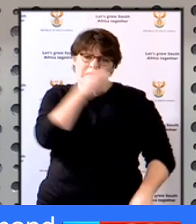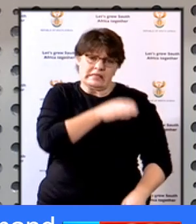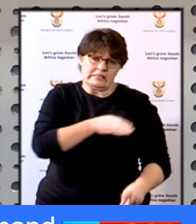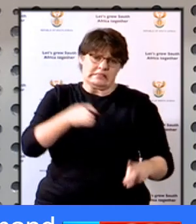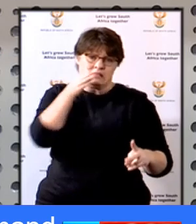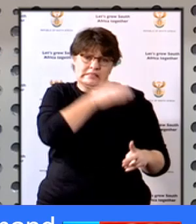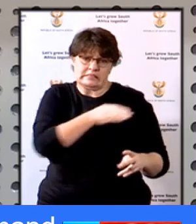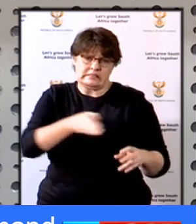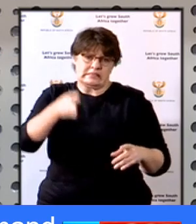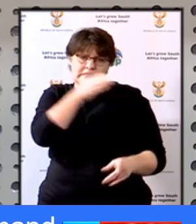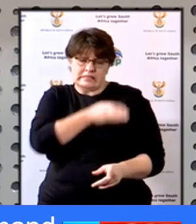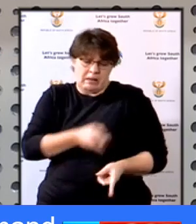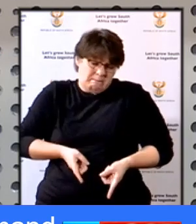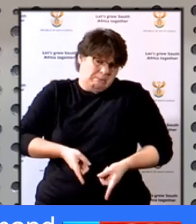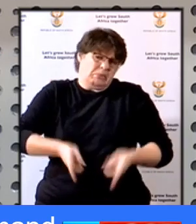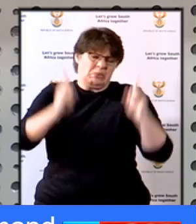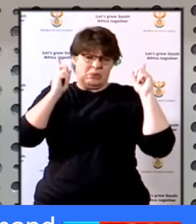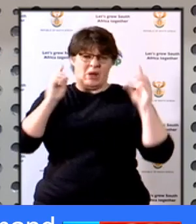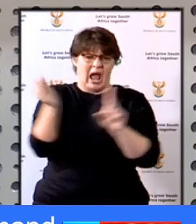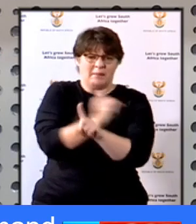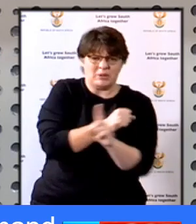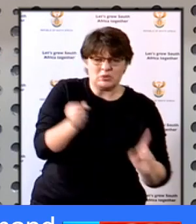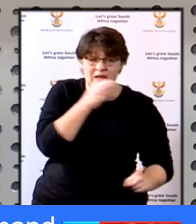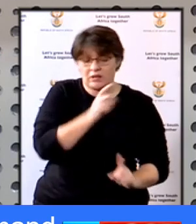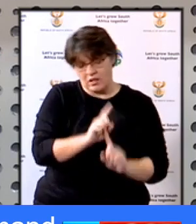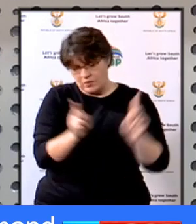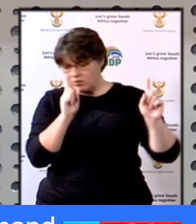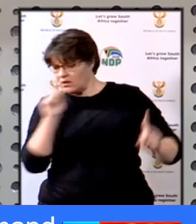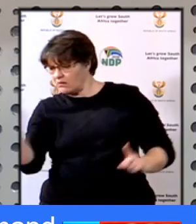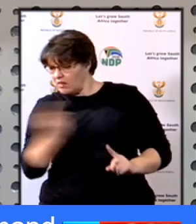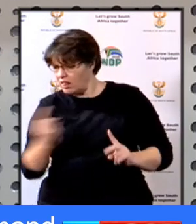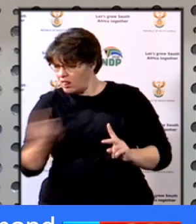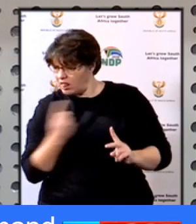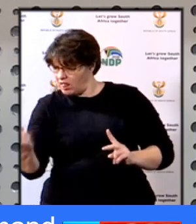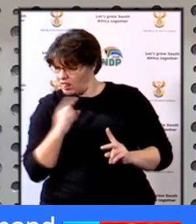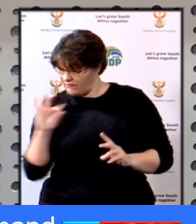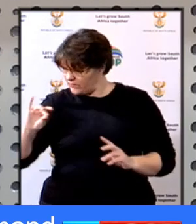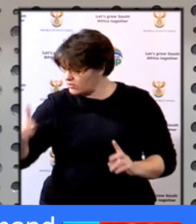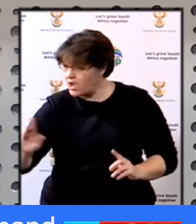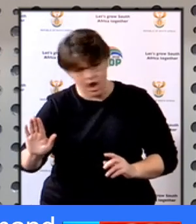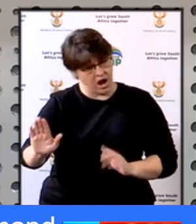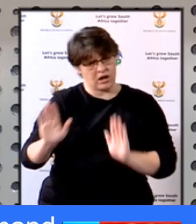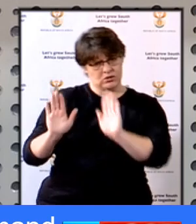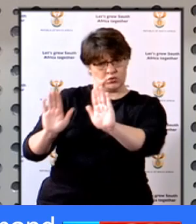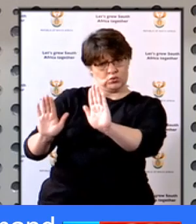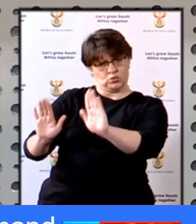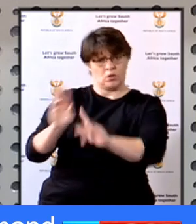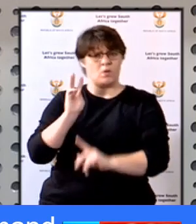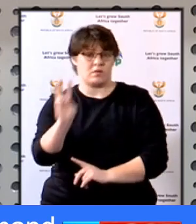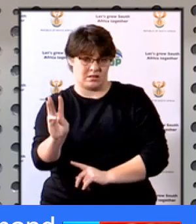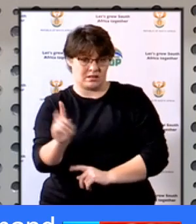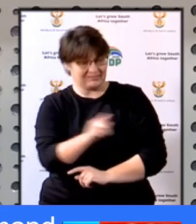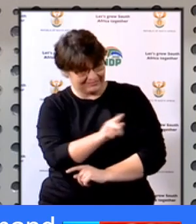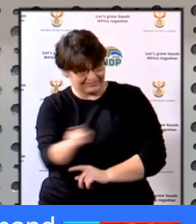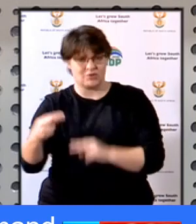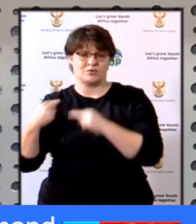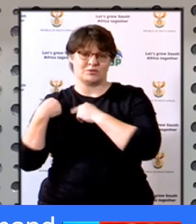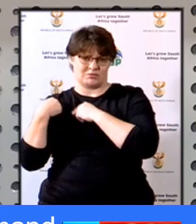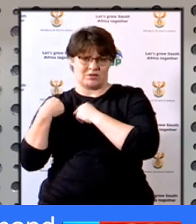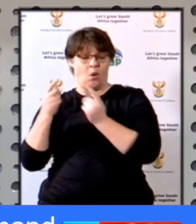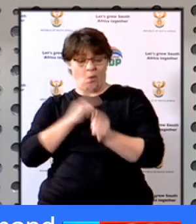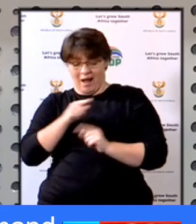drinking and the kind of abuse of alcohol that has seen our trauma units absolutely filled with